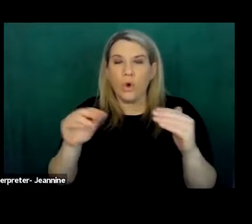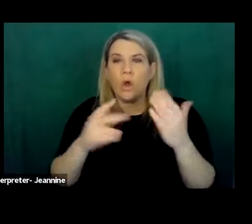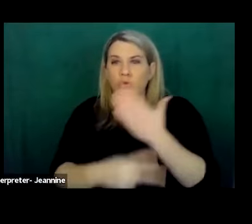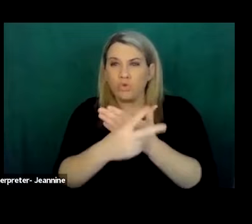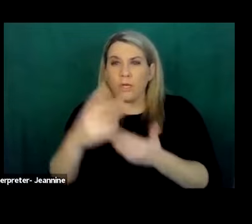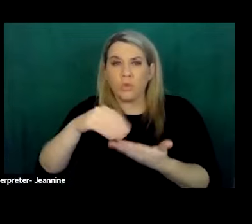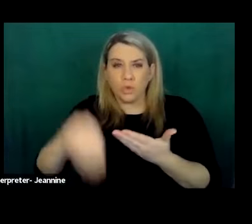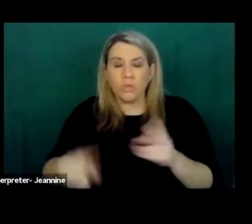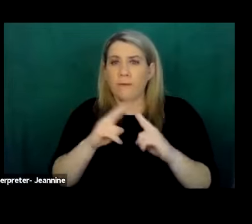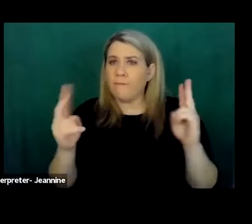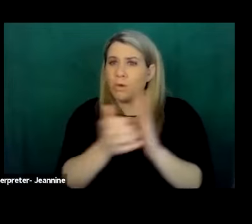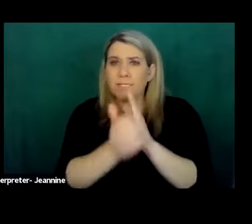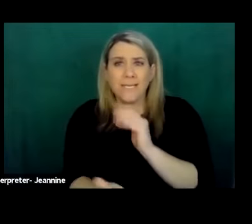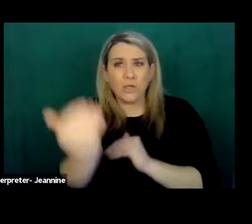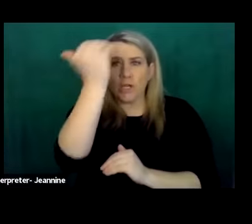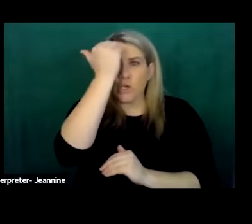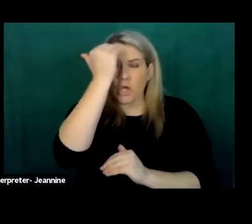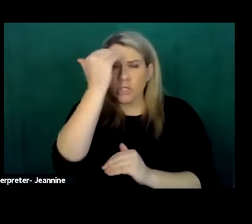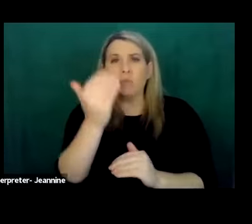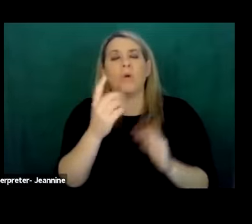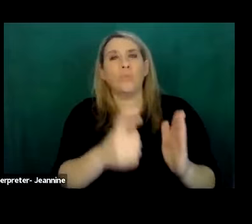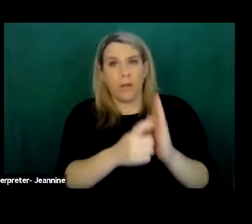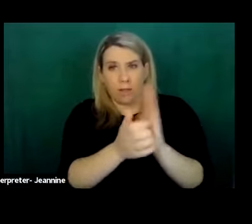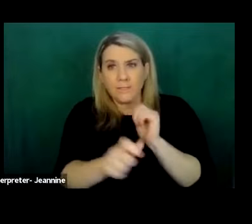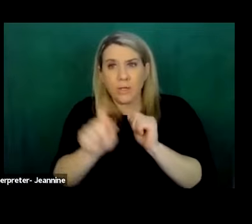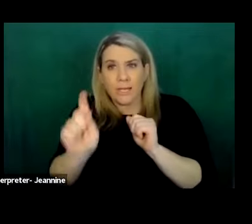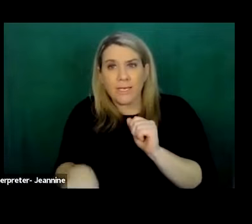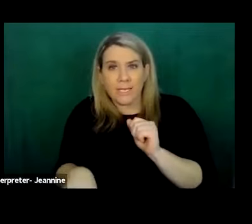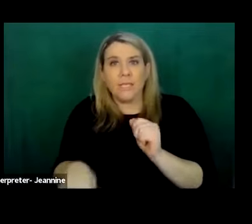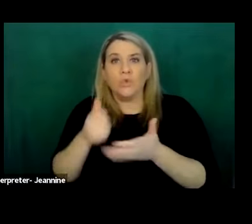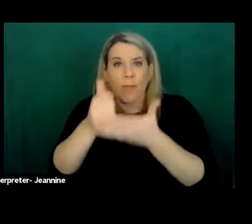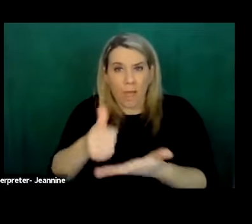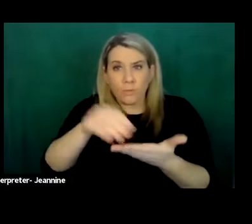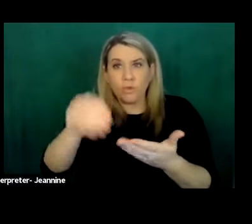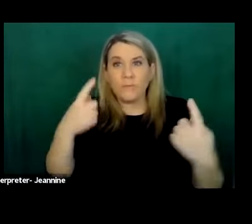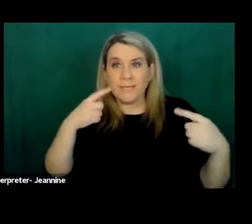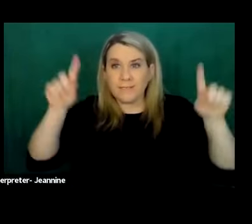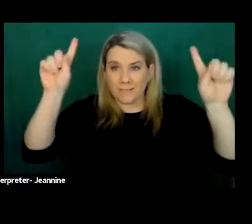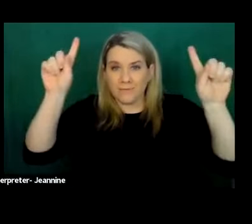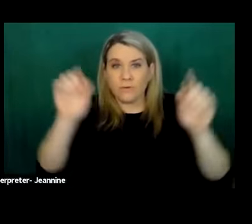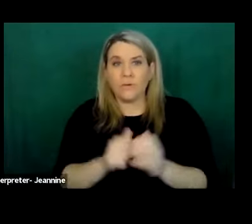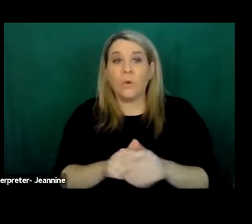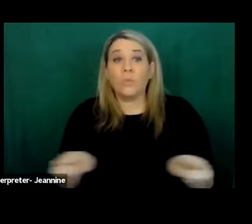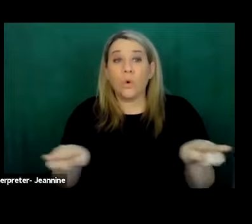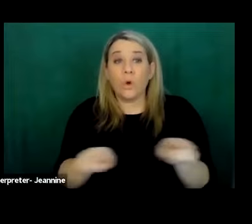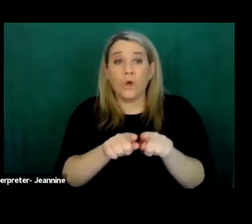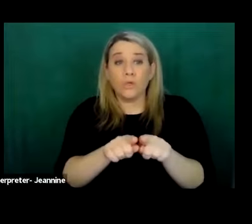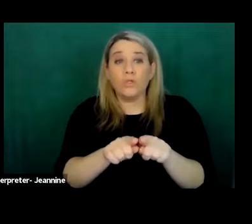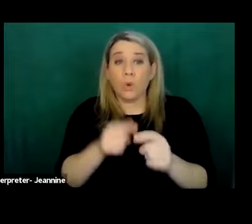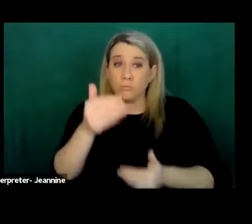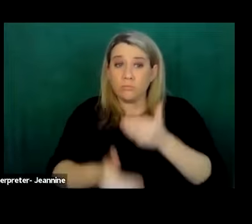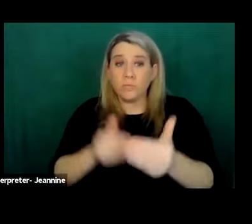our students are requiring to be successful in their undergraduate journey. We're also on track for the